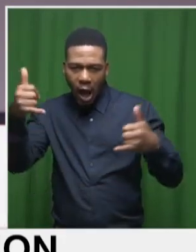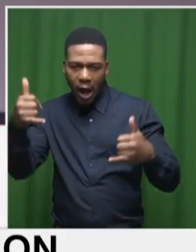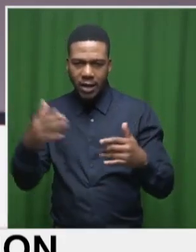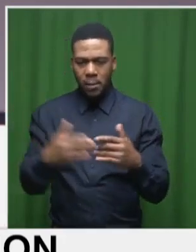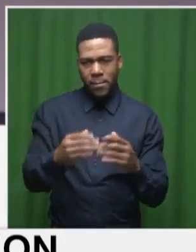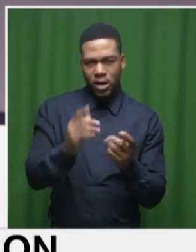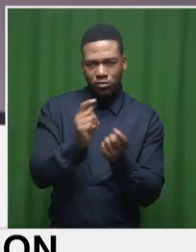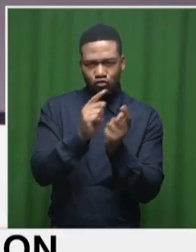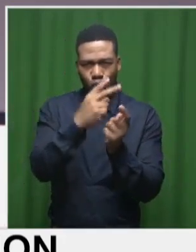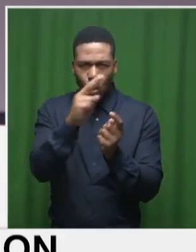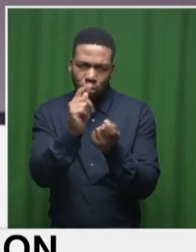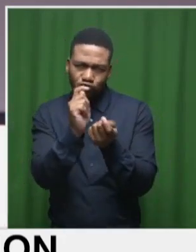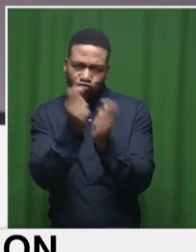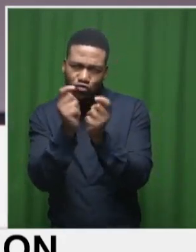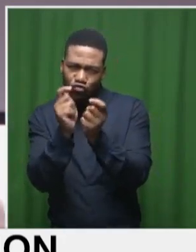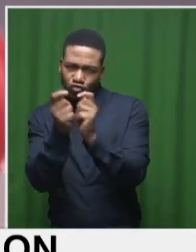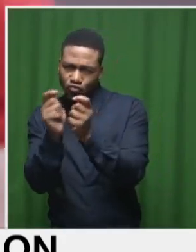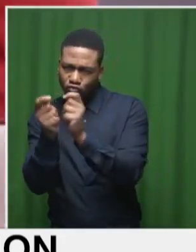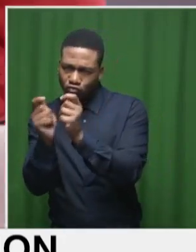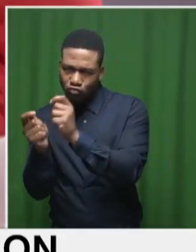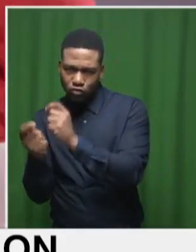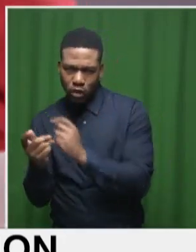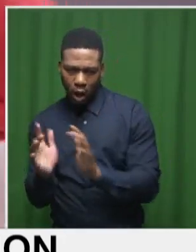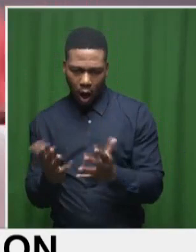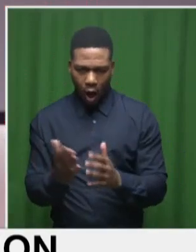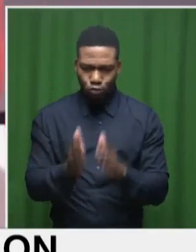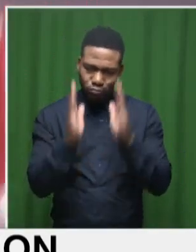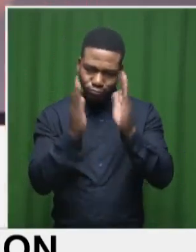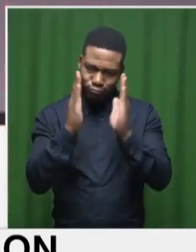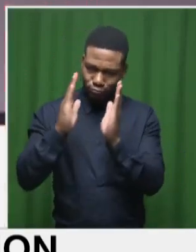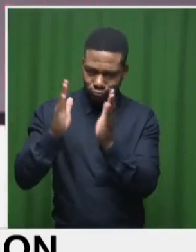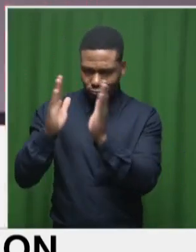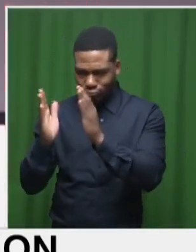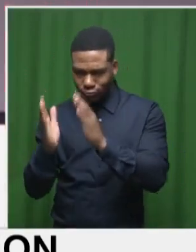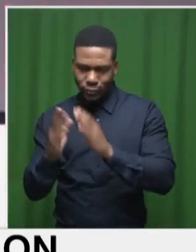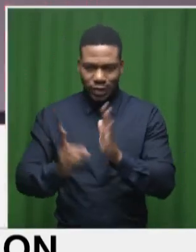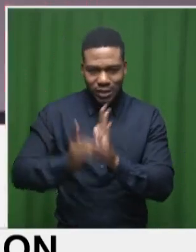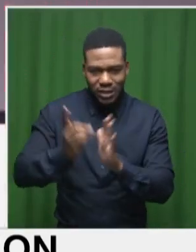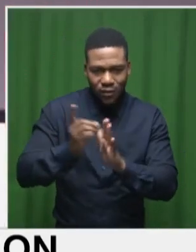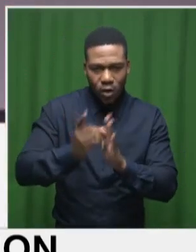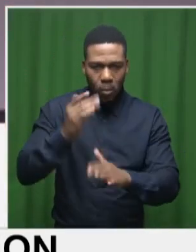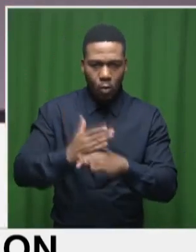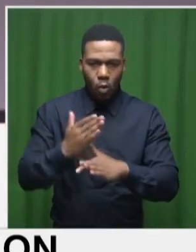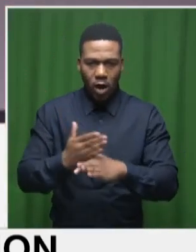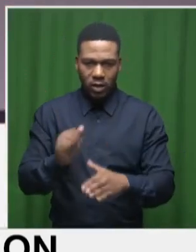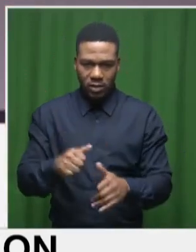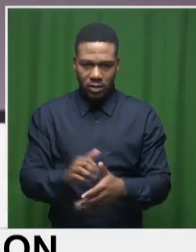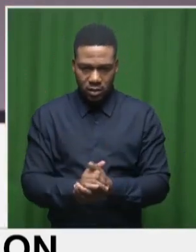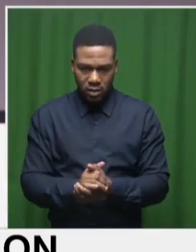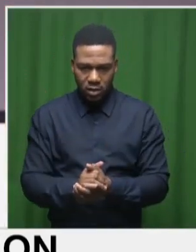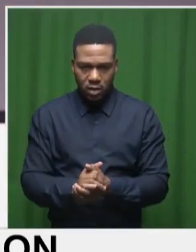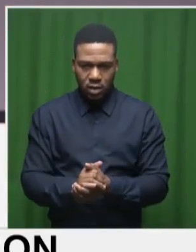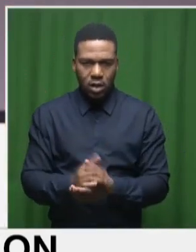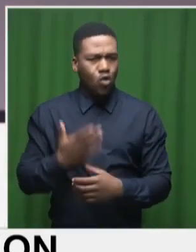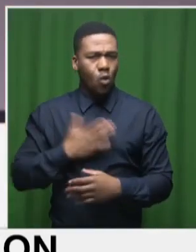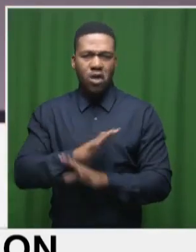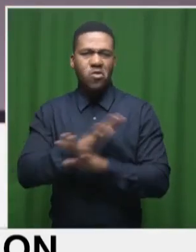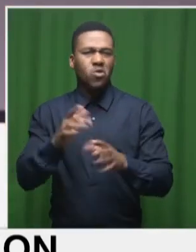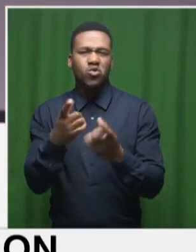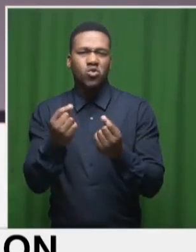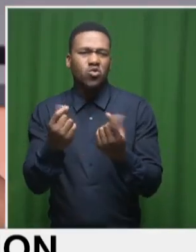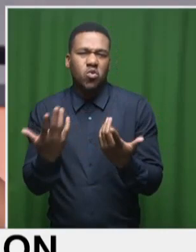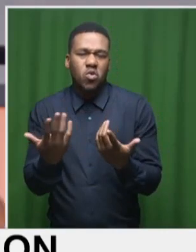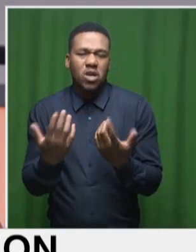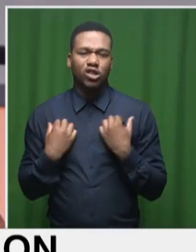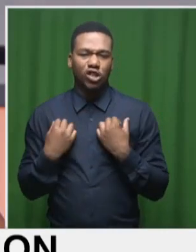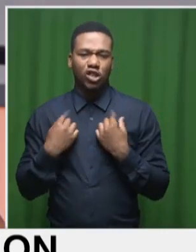how I can like break it down in terms of just developing the work, because you also don't want to do a rag version of a sweater. Yes.